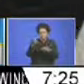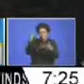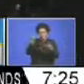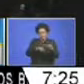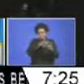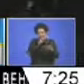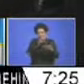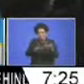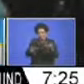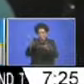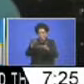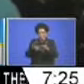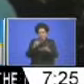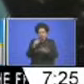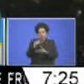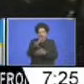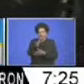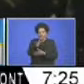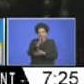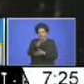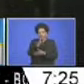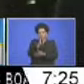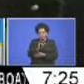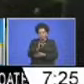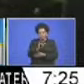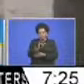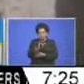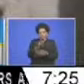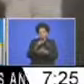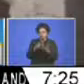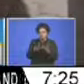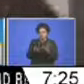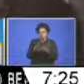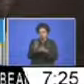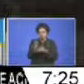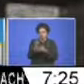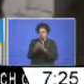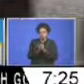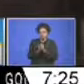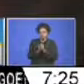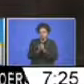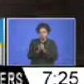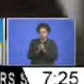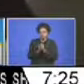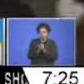is the Valley? Listen, we ain't worrying about y'all. Y'all don't show up to nothing.